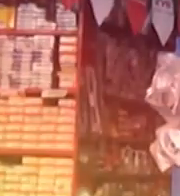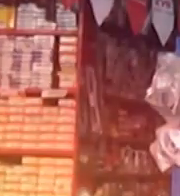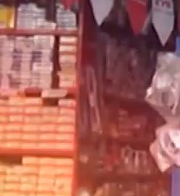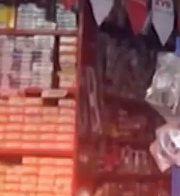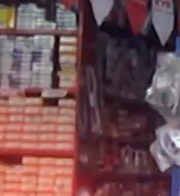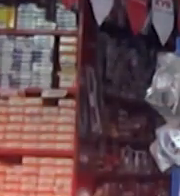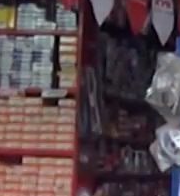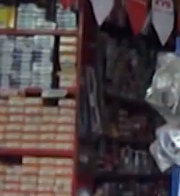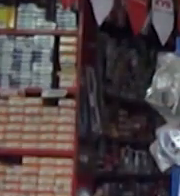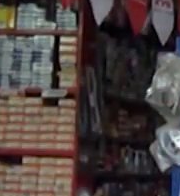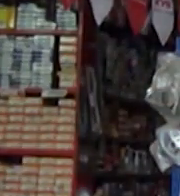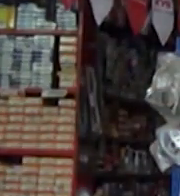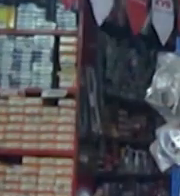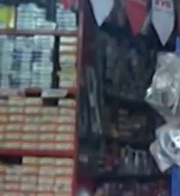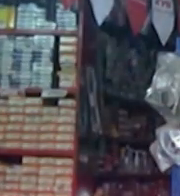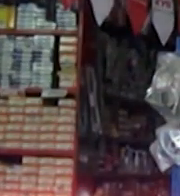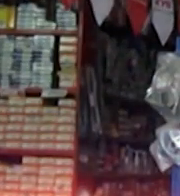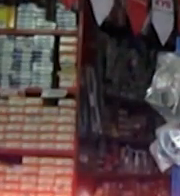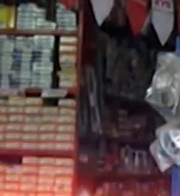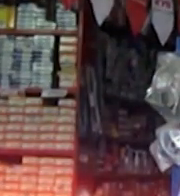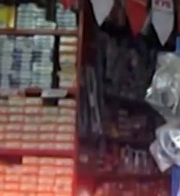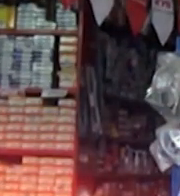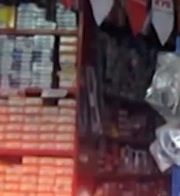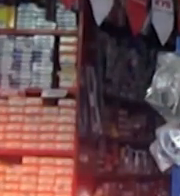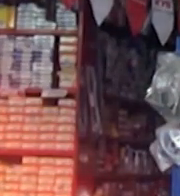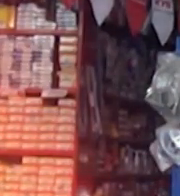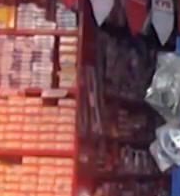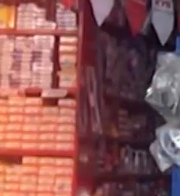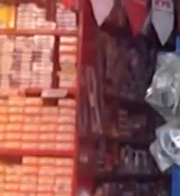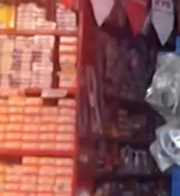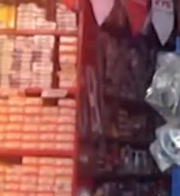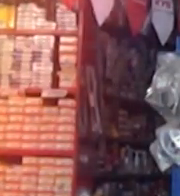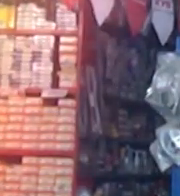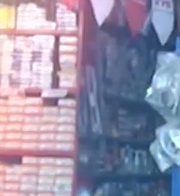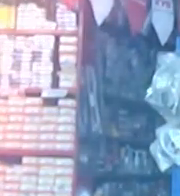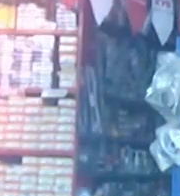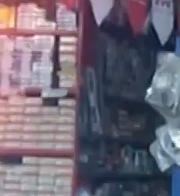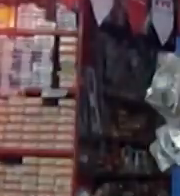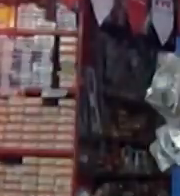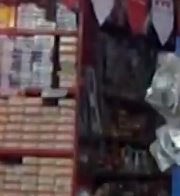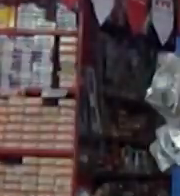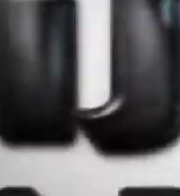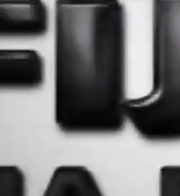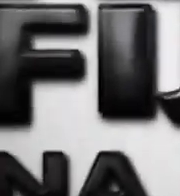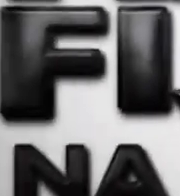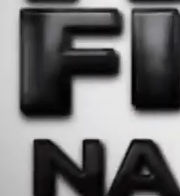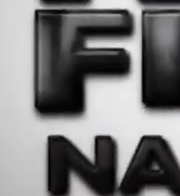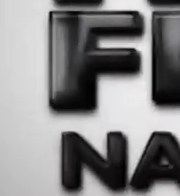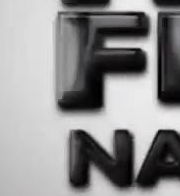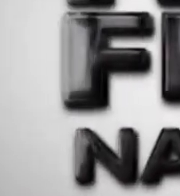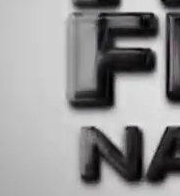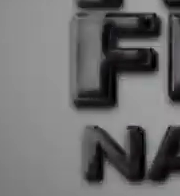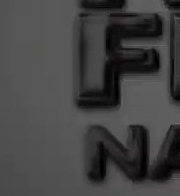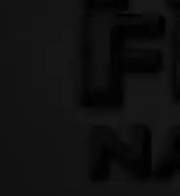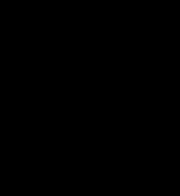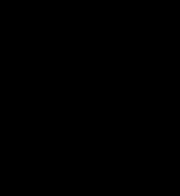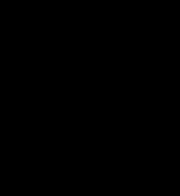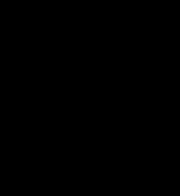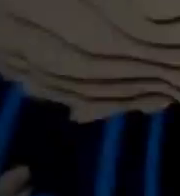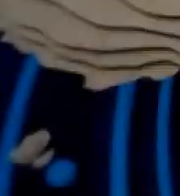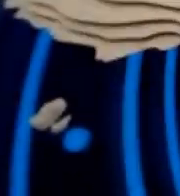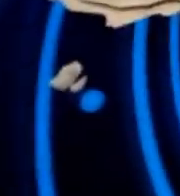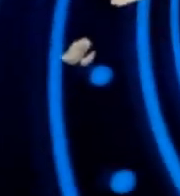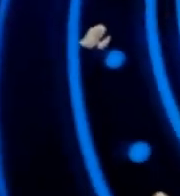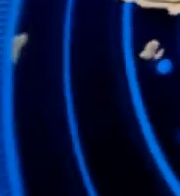Pala natang go aprosa ng garse go erkraki do televizyon na parang na Radio Fiji 1 nandomo ibiti. Radio Fiji 1 nandomo